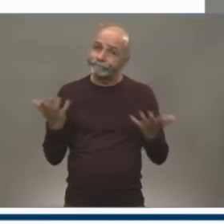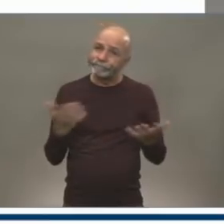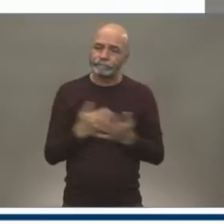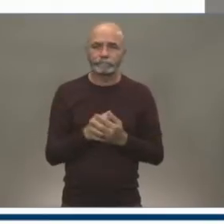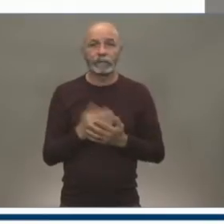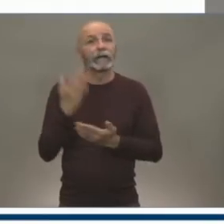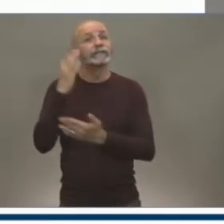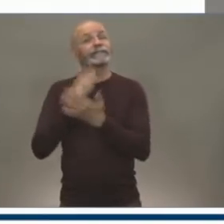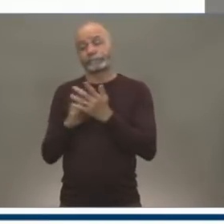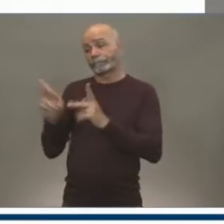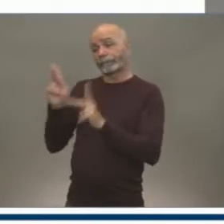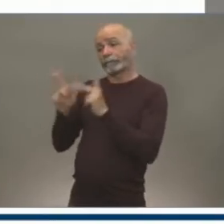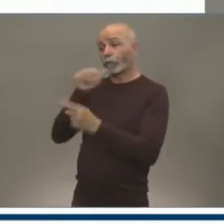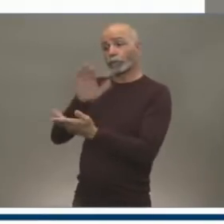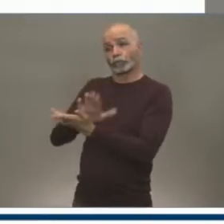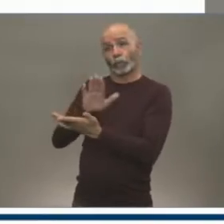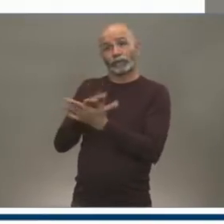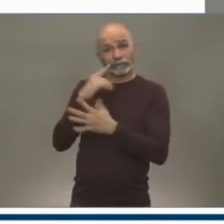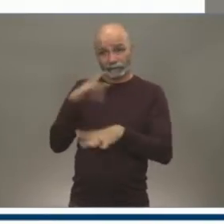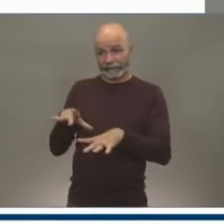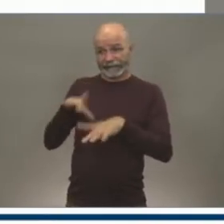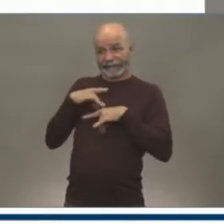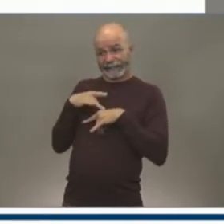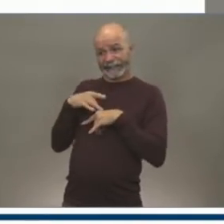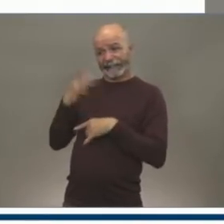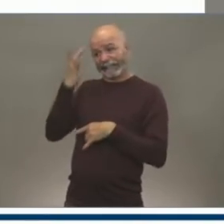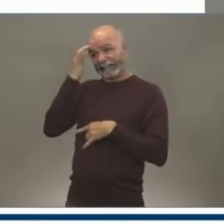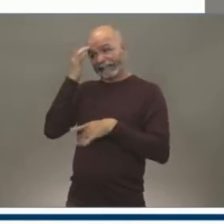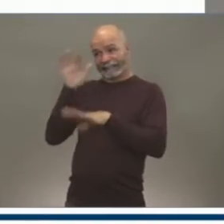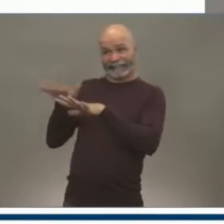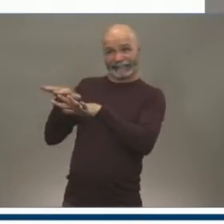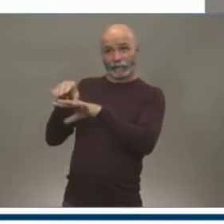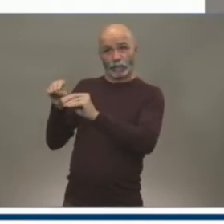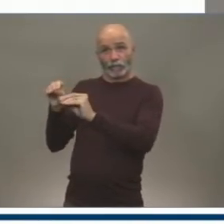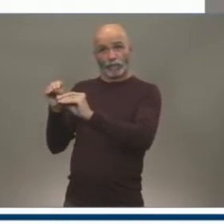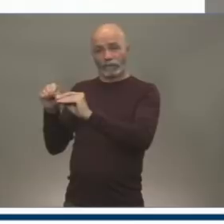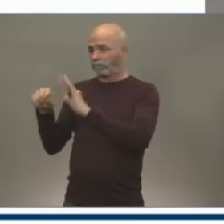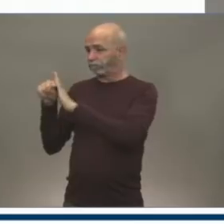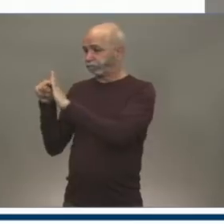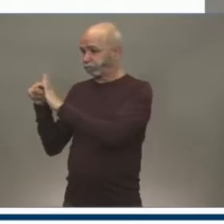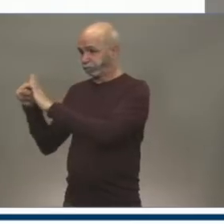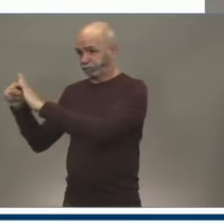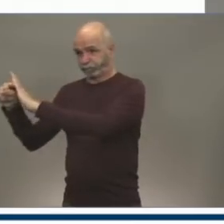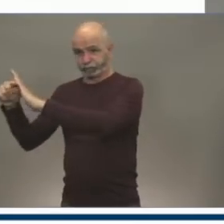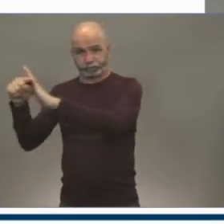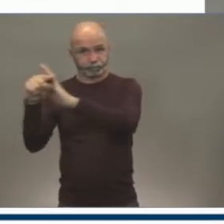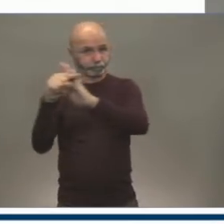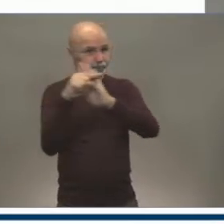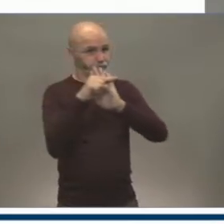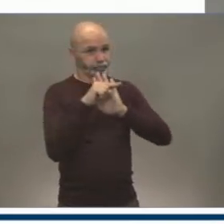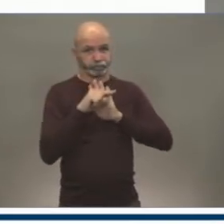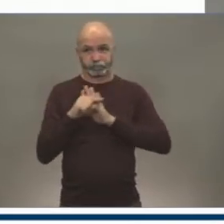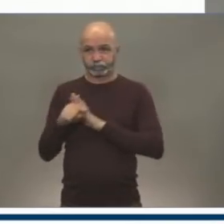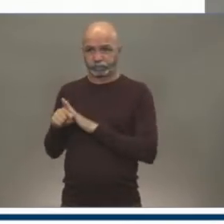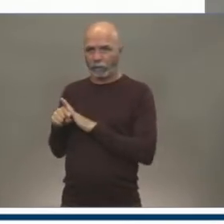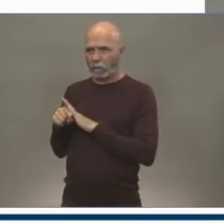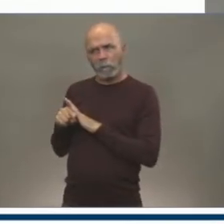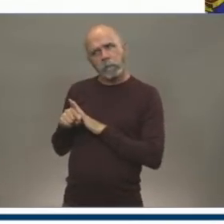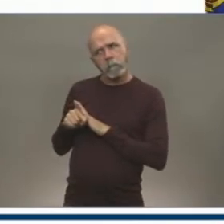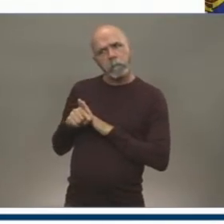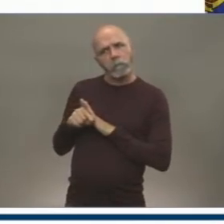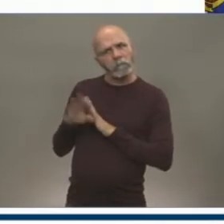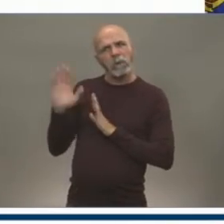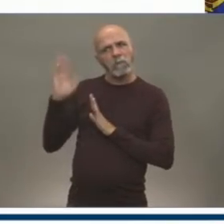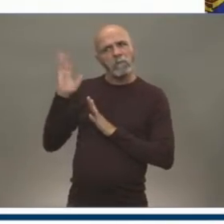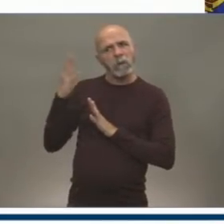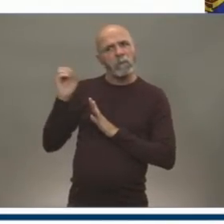have all come back negative is again a sign that what we have in place in school is working. Go ahead,